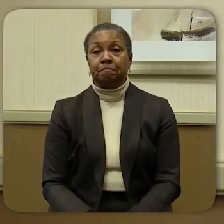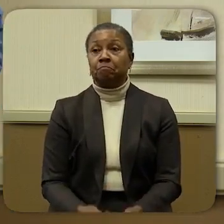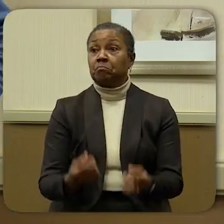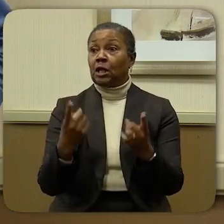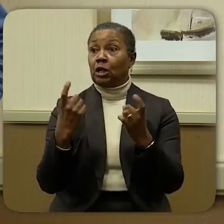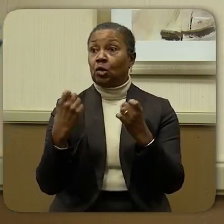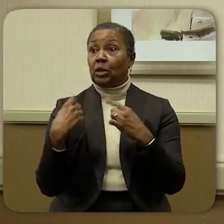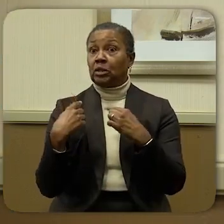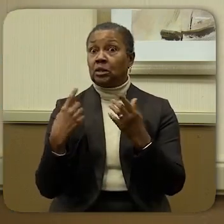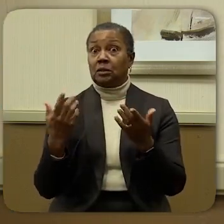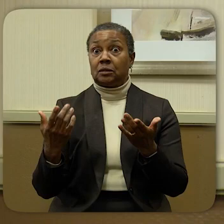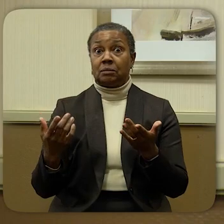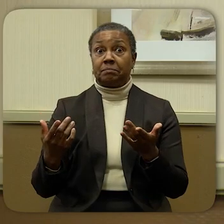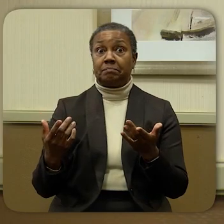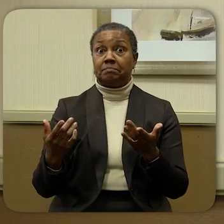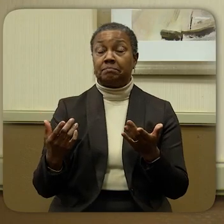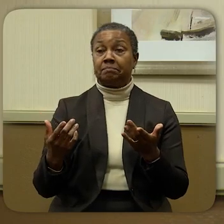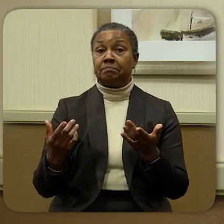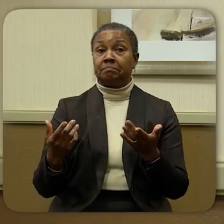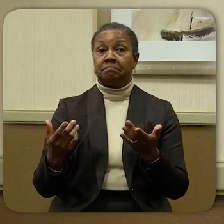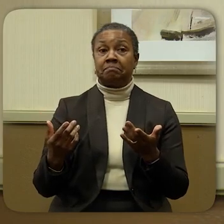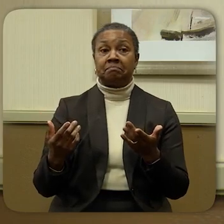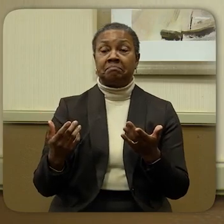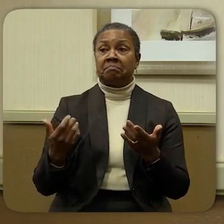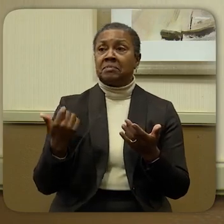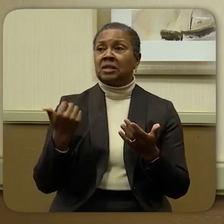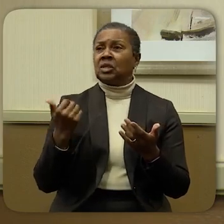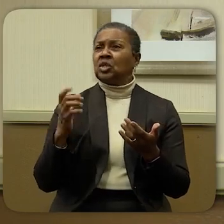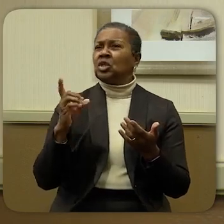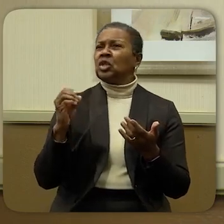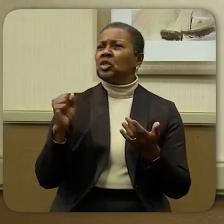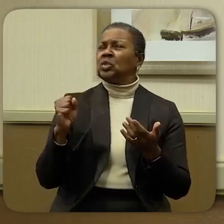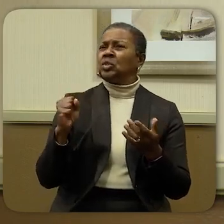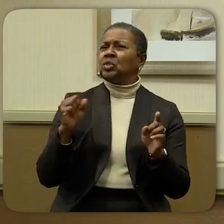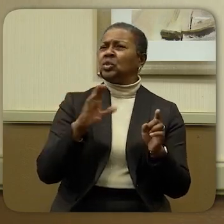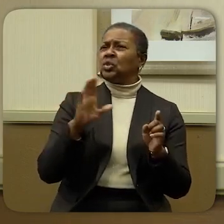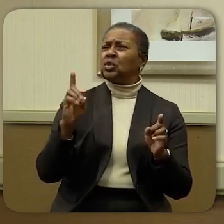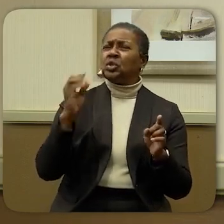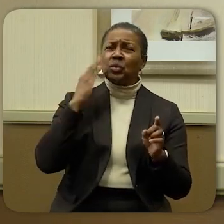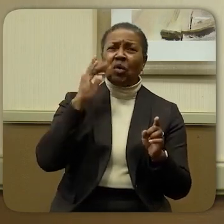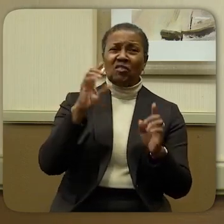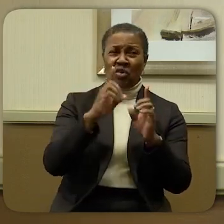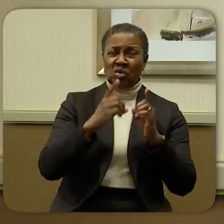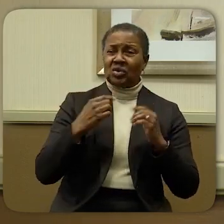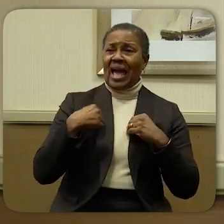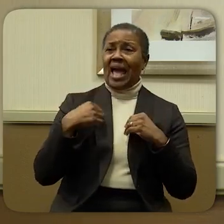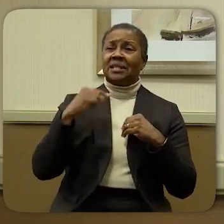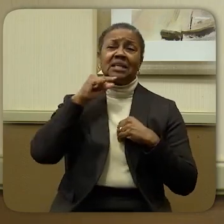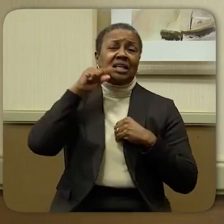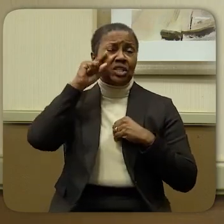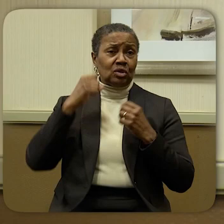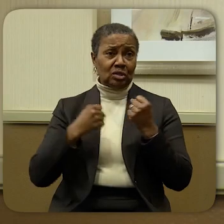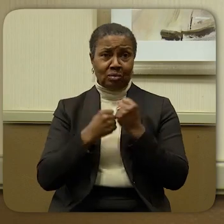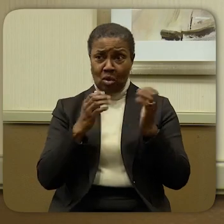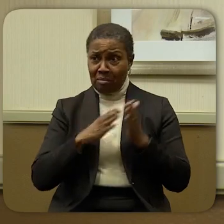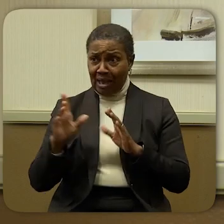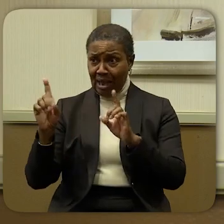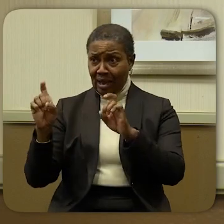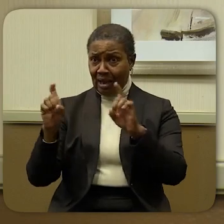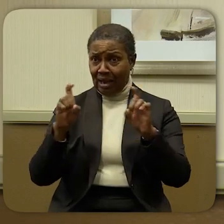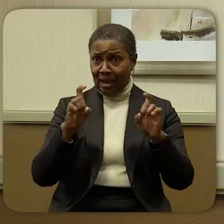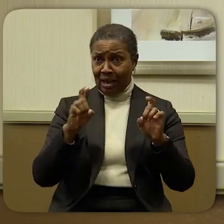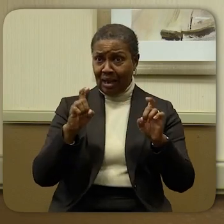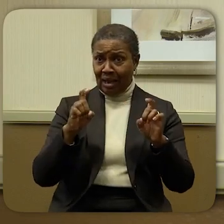Any questions? Is anyone aware that their district is using a gender support plan?